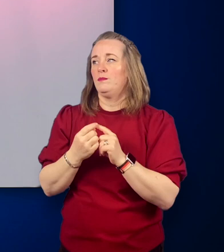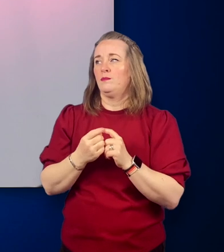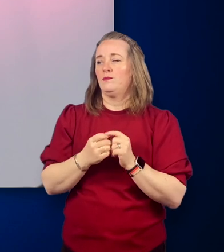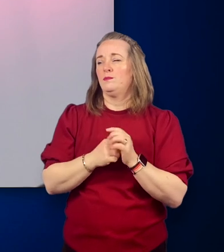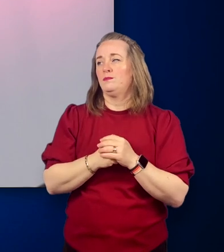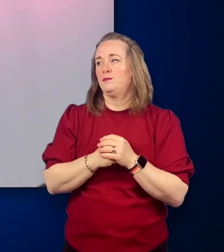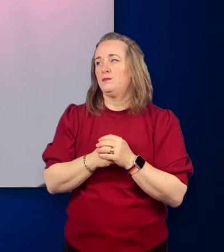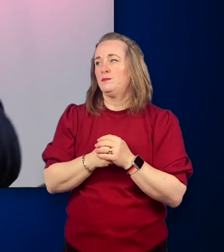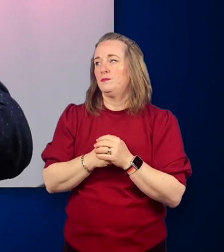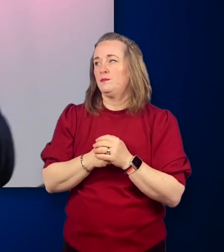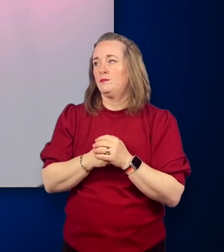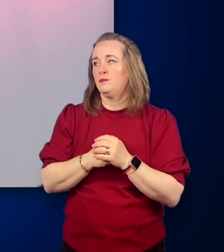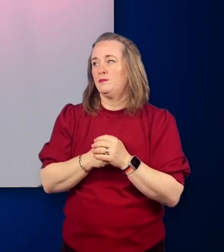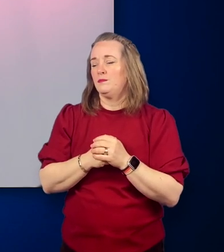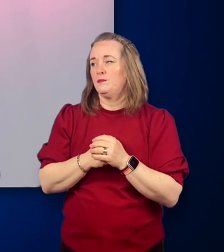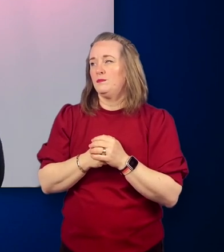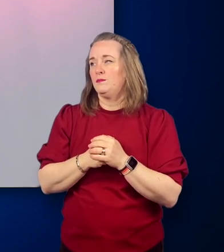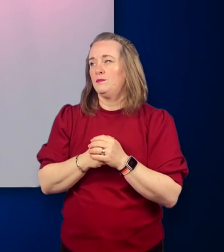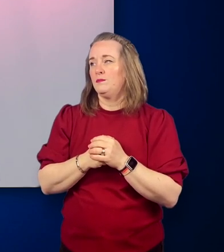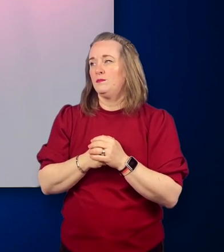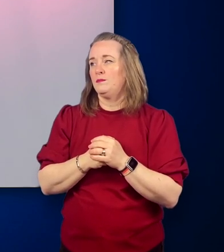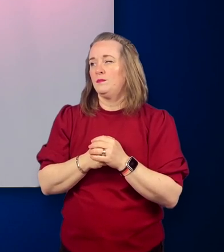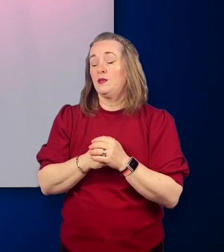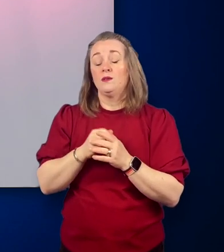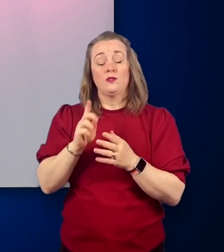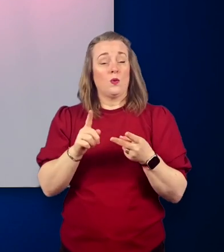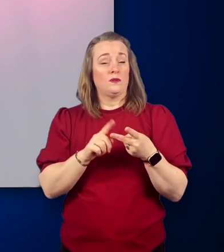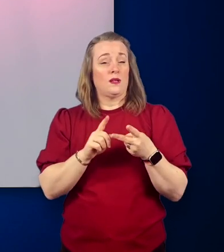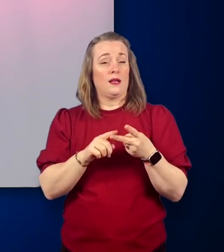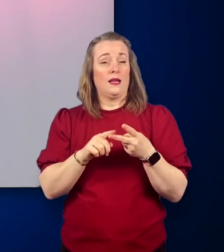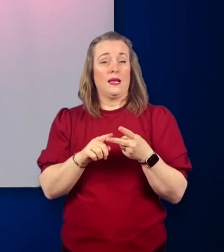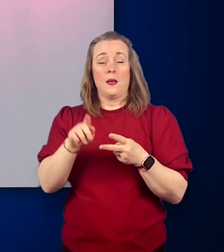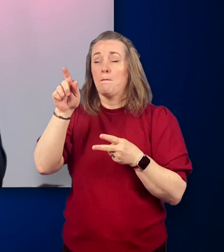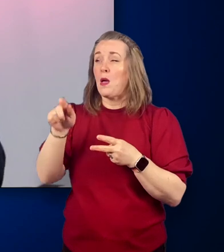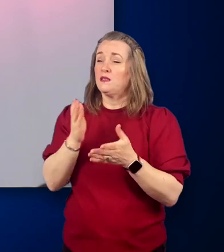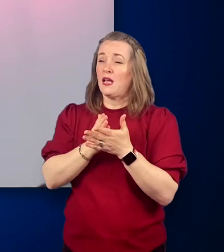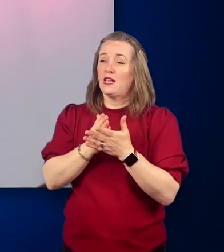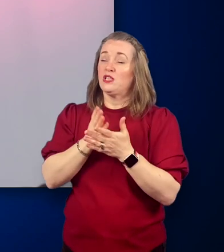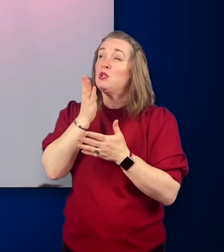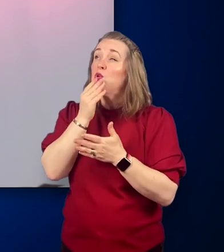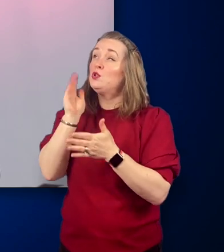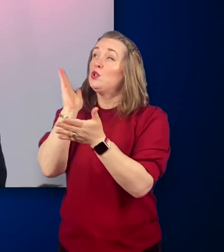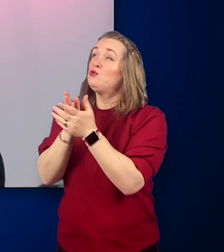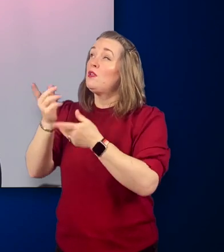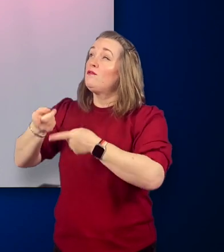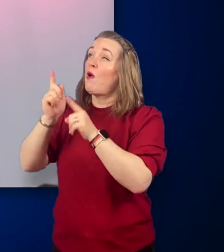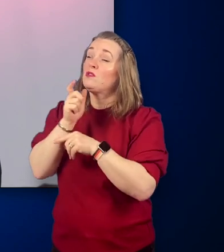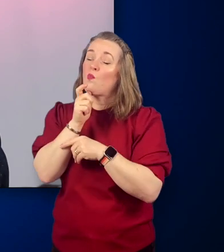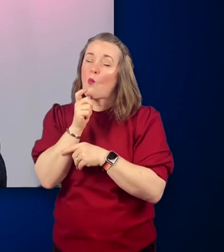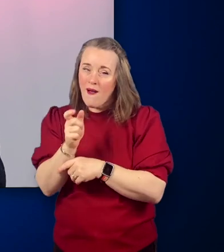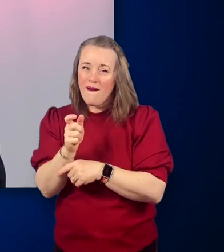Secondly, he engaged the truth of God's word. But the final thing that